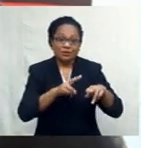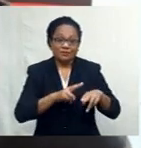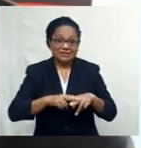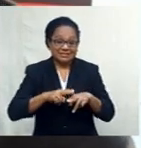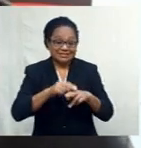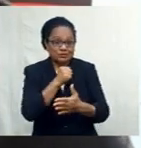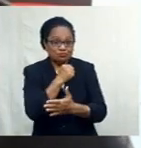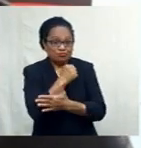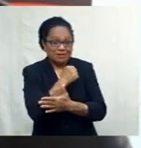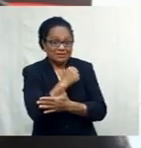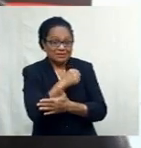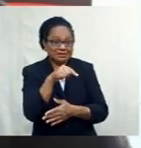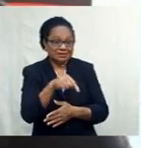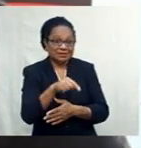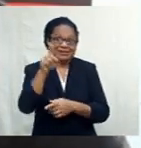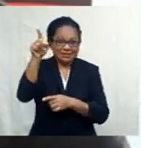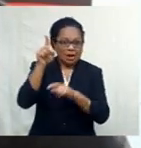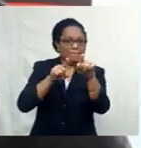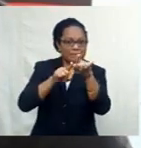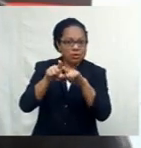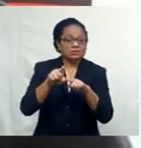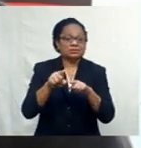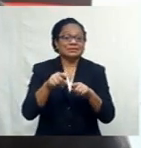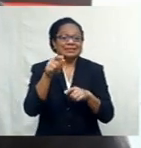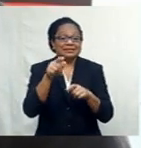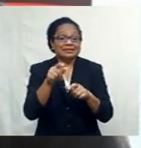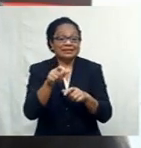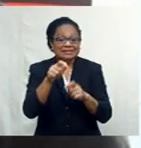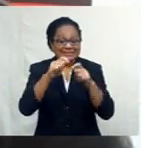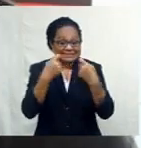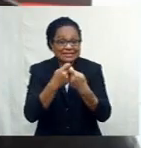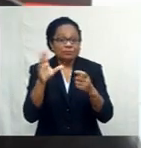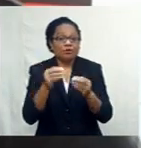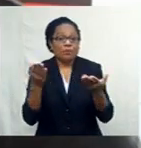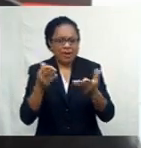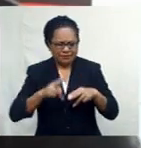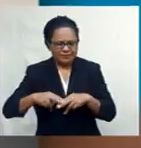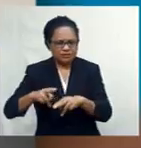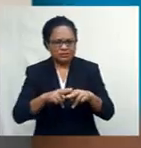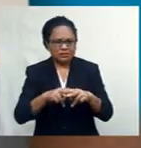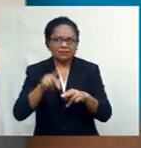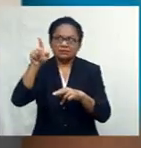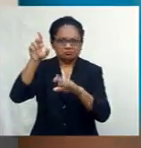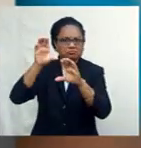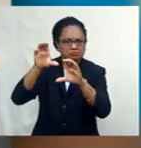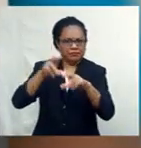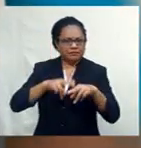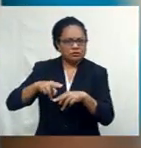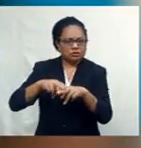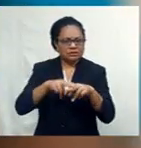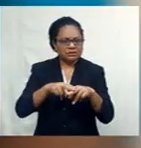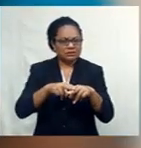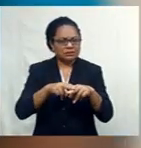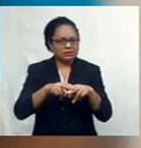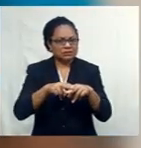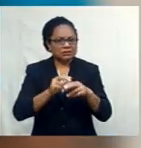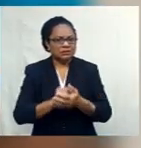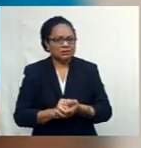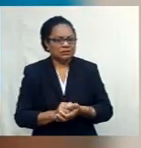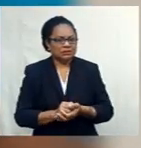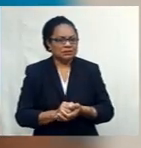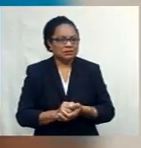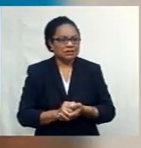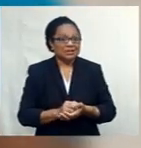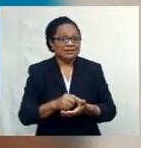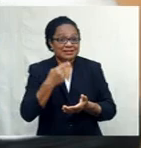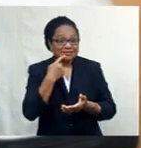boys has proven with their coaching staff. And the only person that comes in is the head